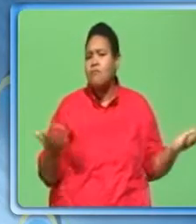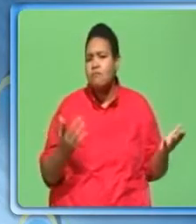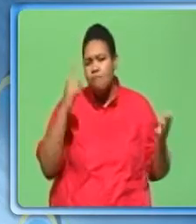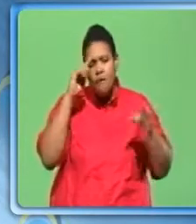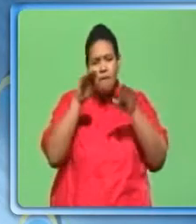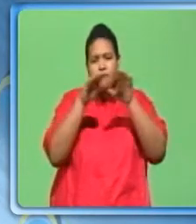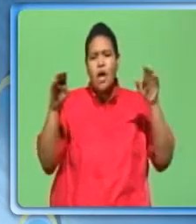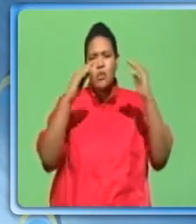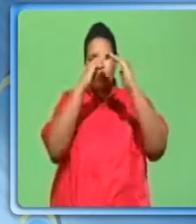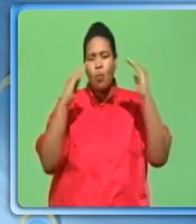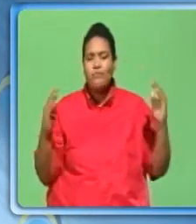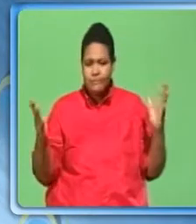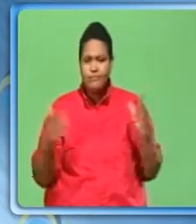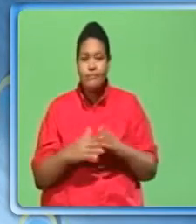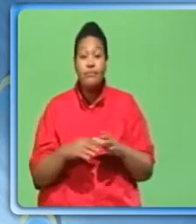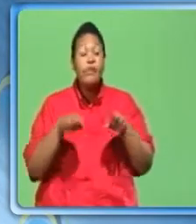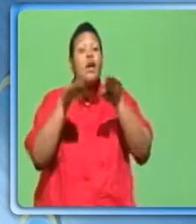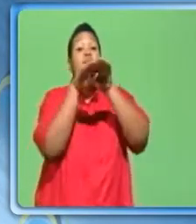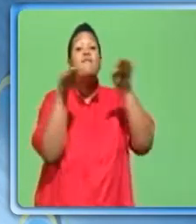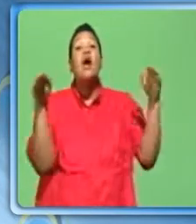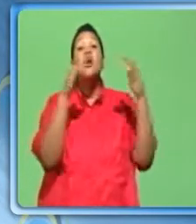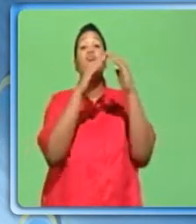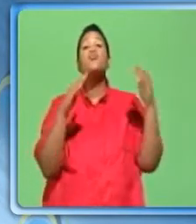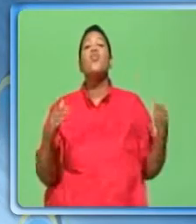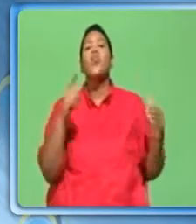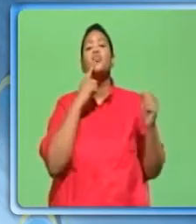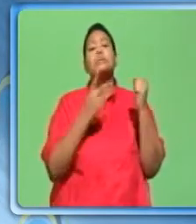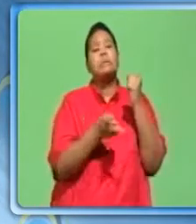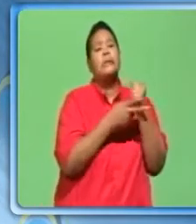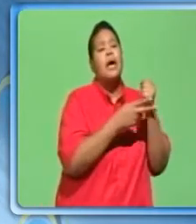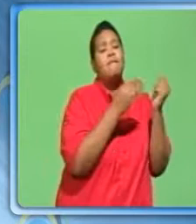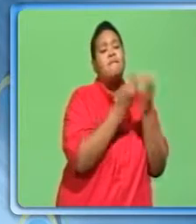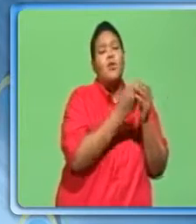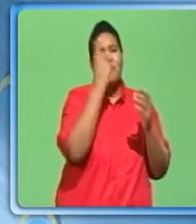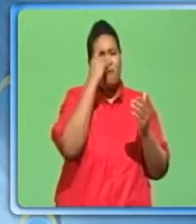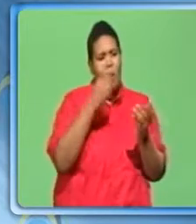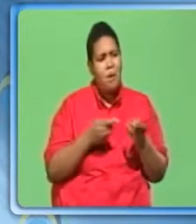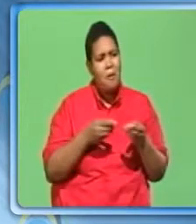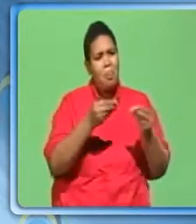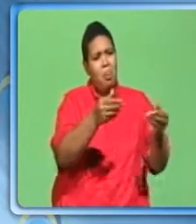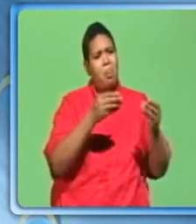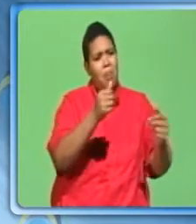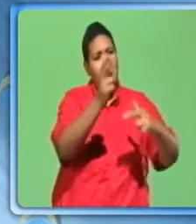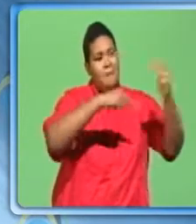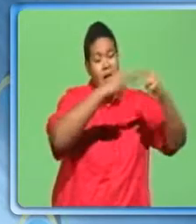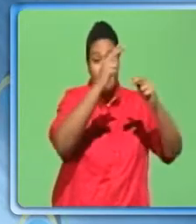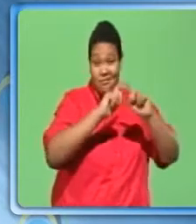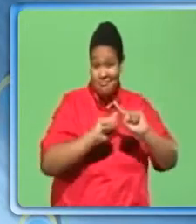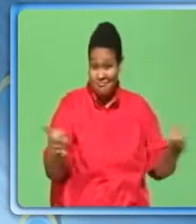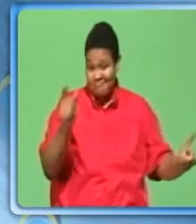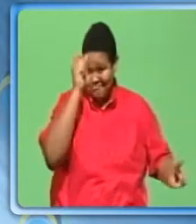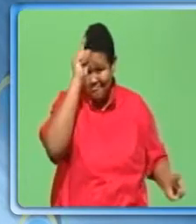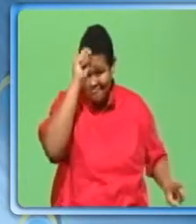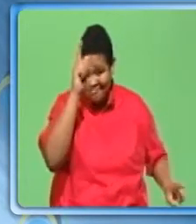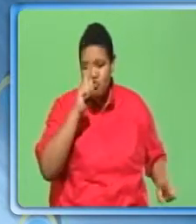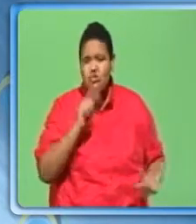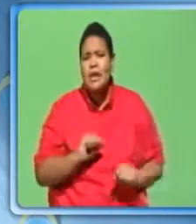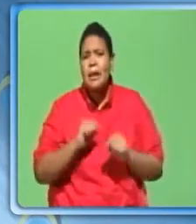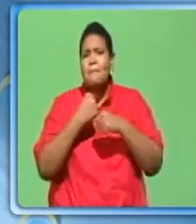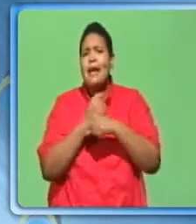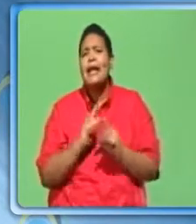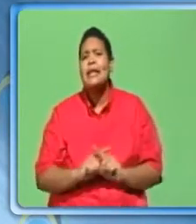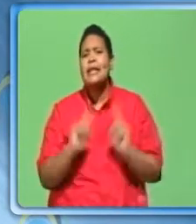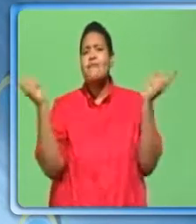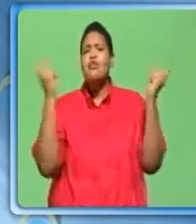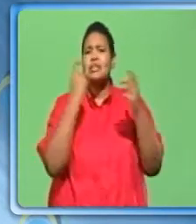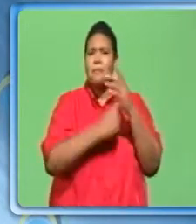roof. Flat roofs save money in construction costs. However, they often make up the difference in the